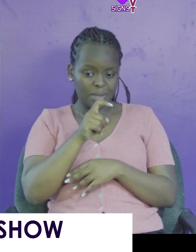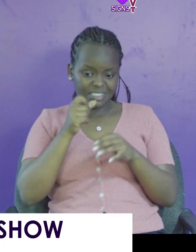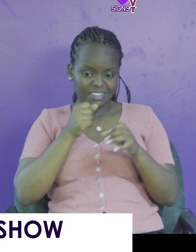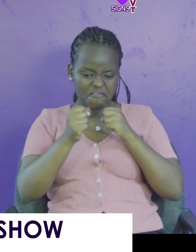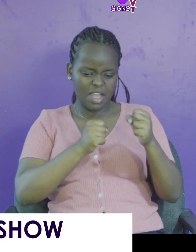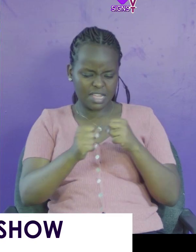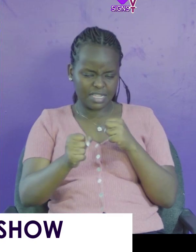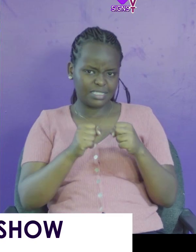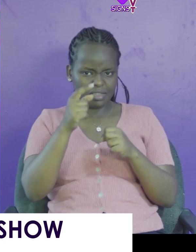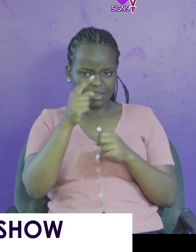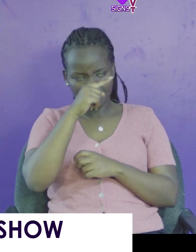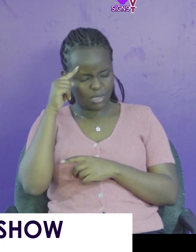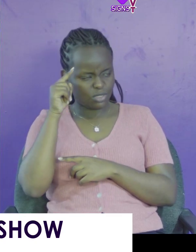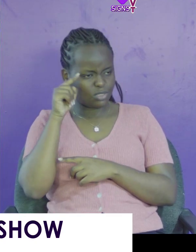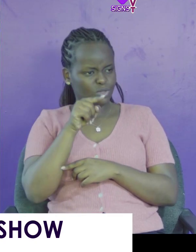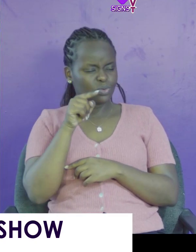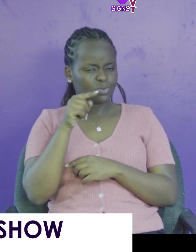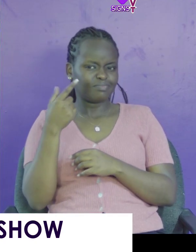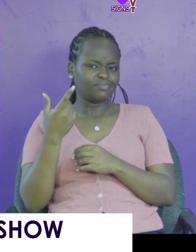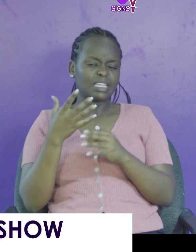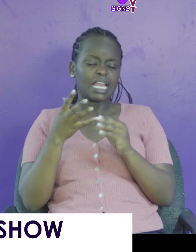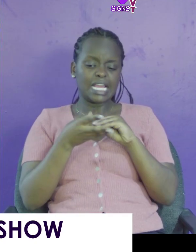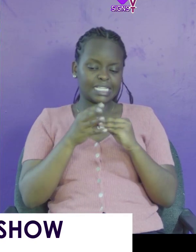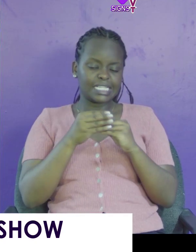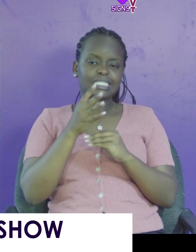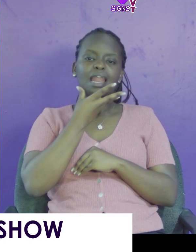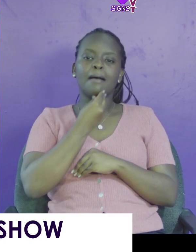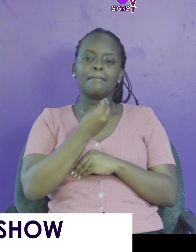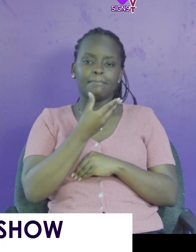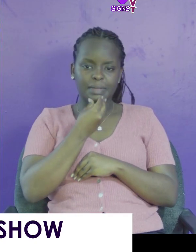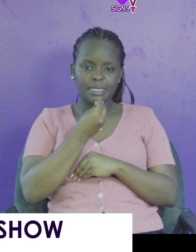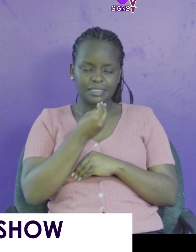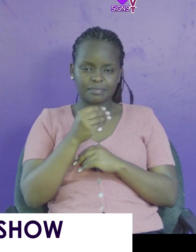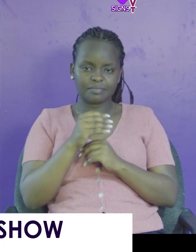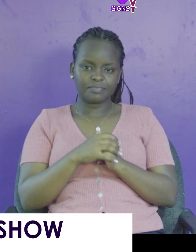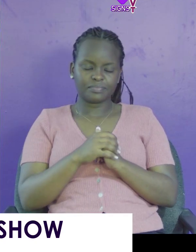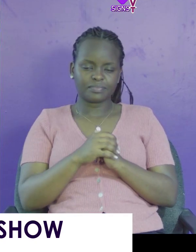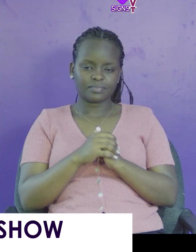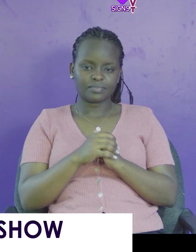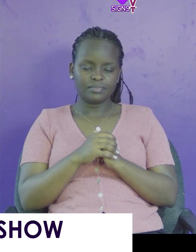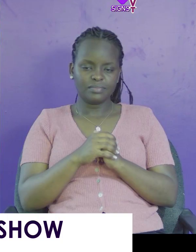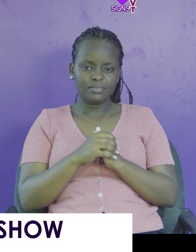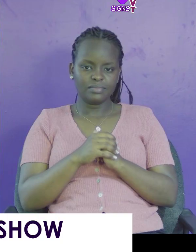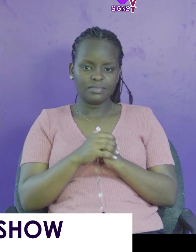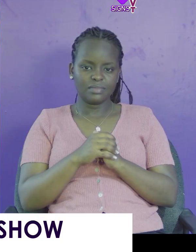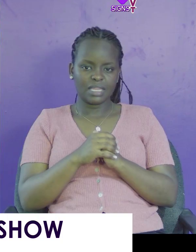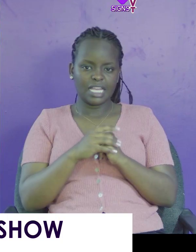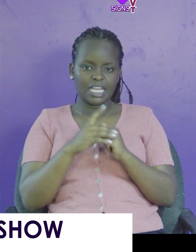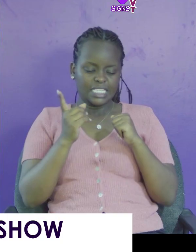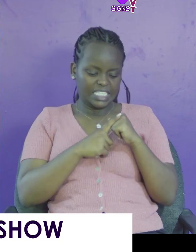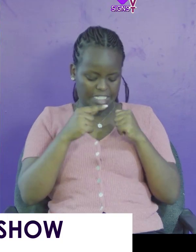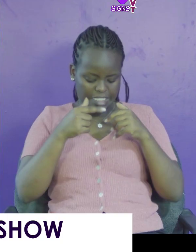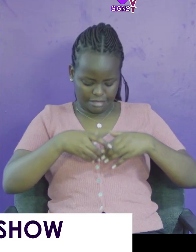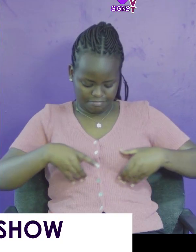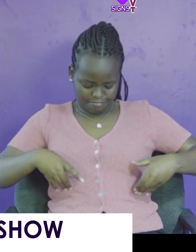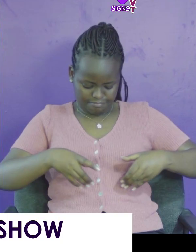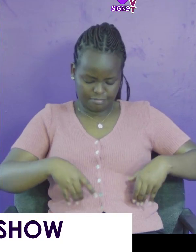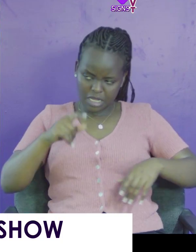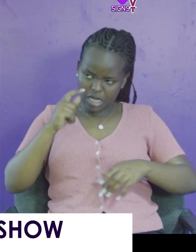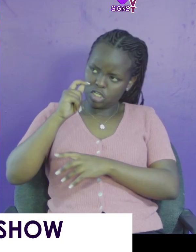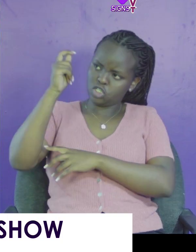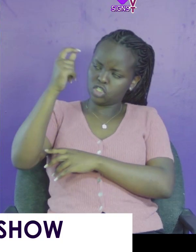is because you will be... He created a man. He didn't say like that, six packs and tall, dark and